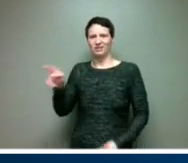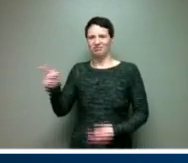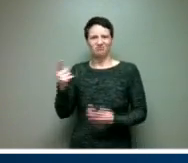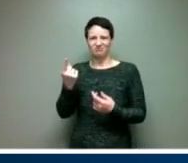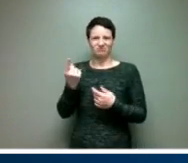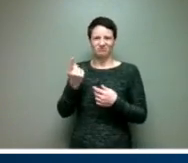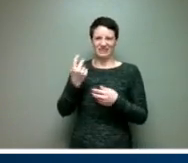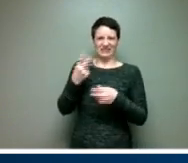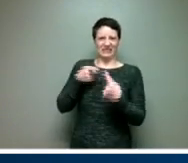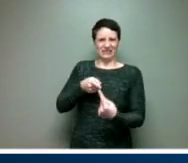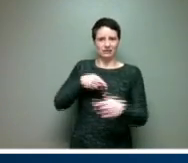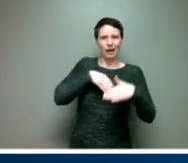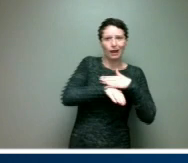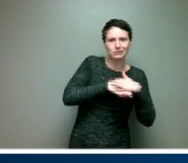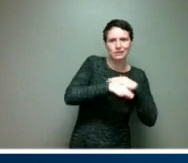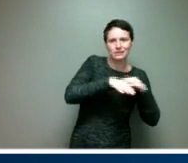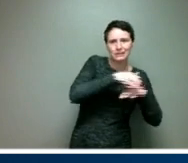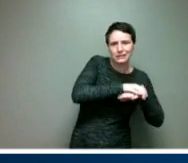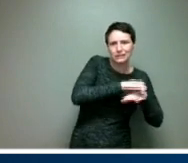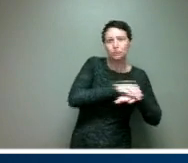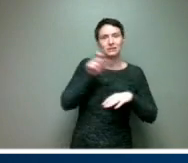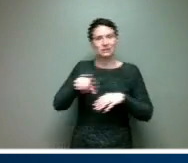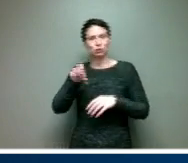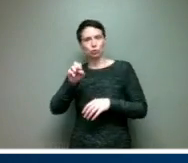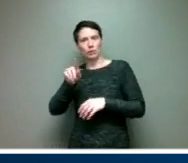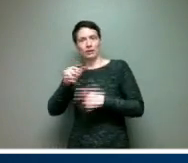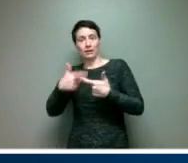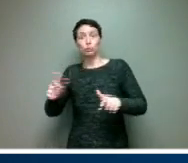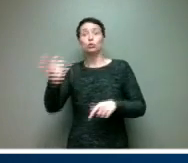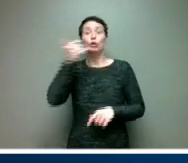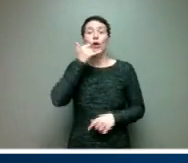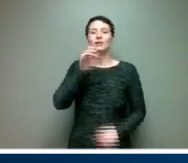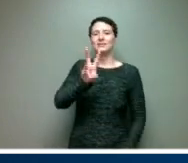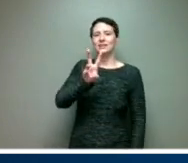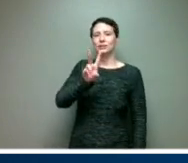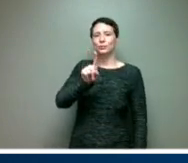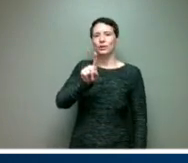you want to have them call 614-365-8972.